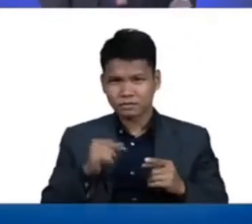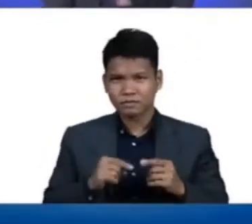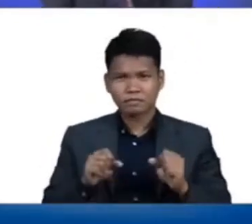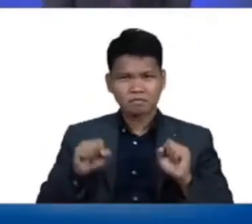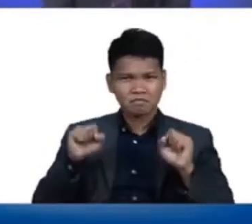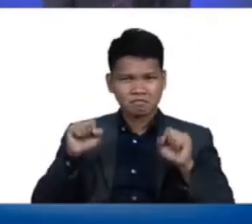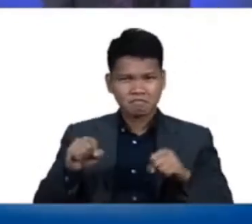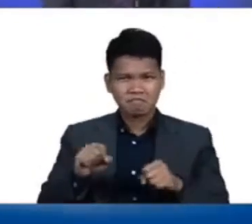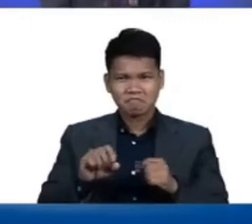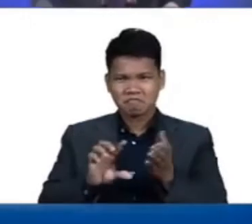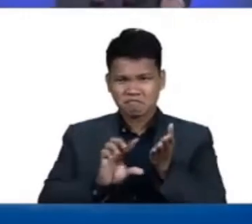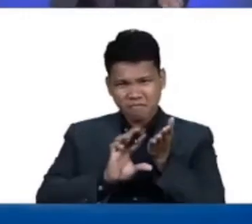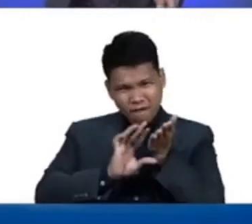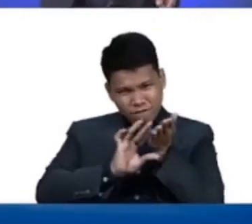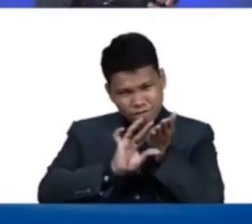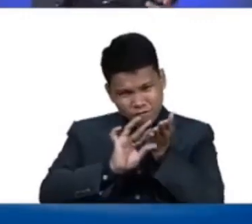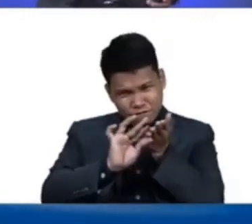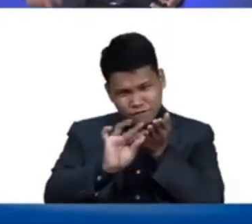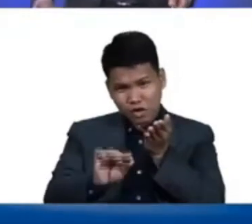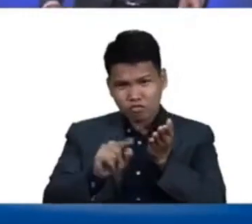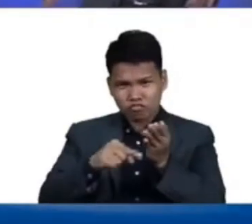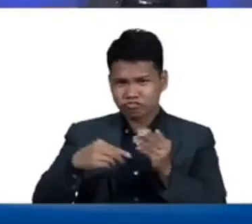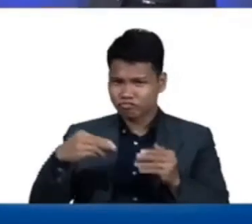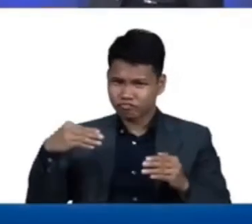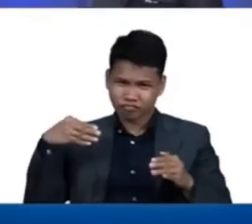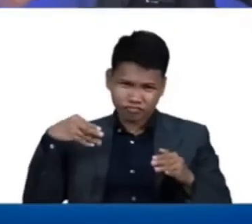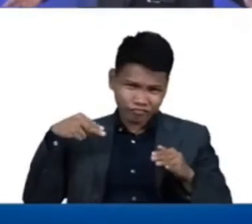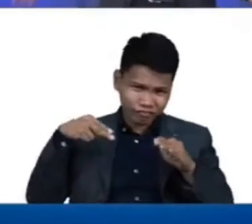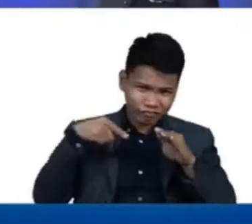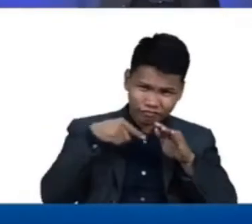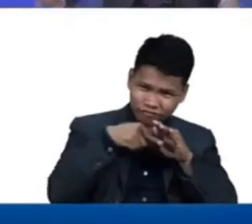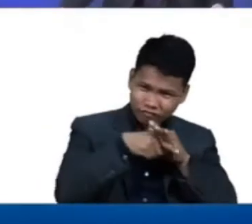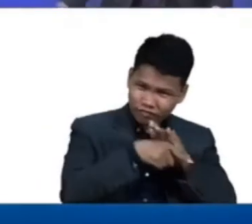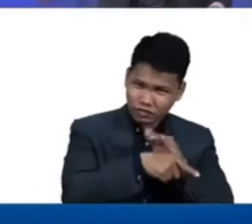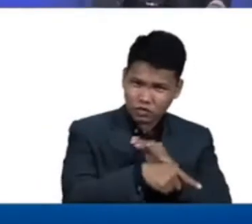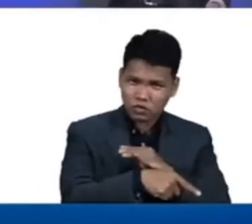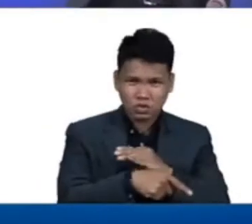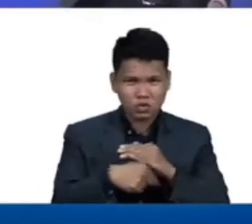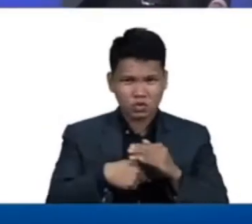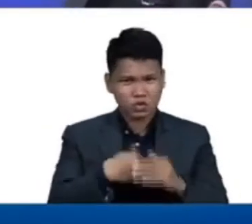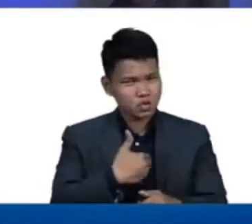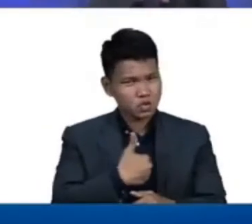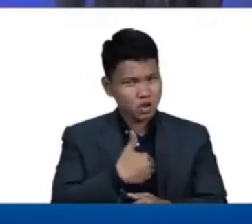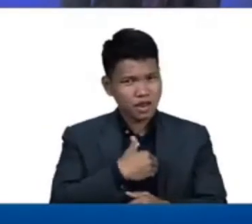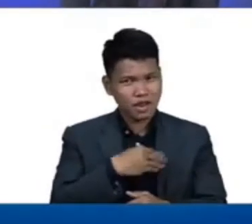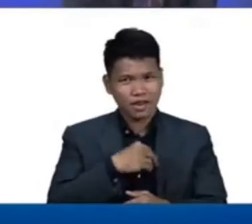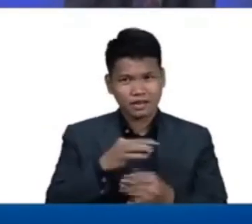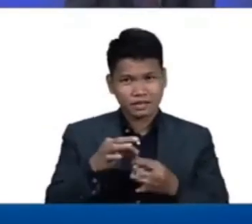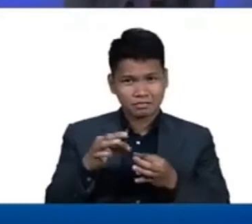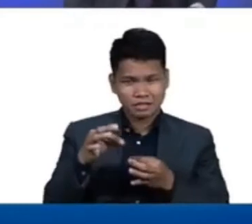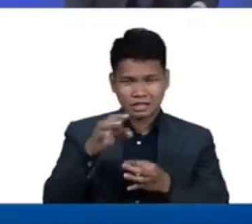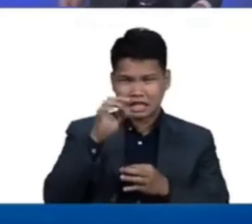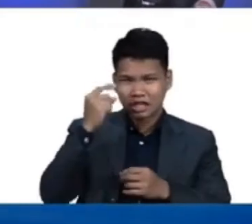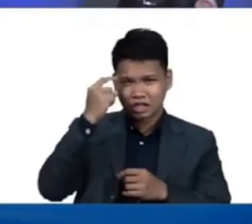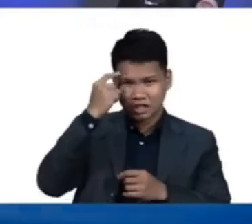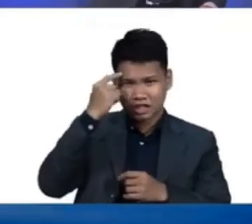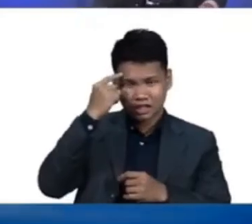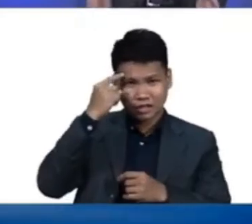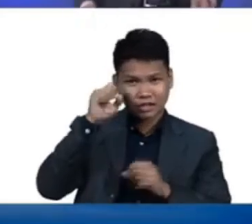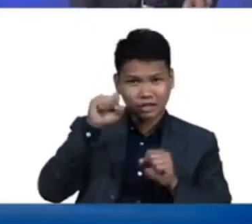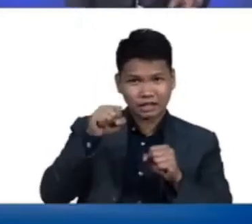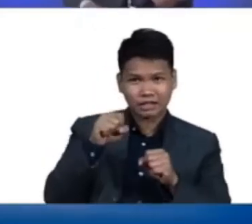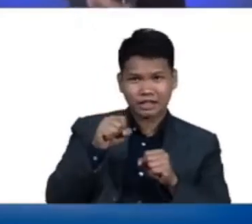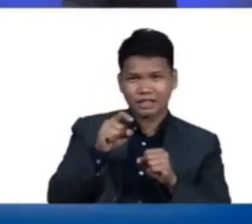napakatalas piercing even to the division of the soul and spirit and is discerner of the thoughts and